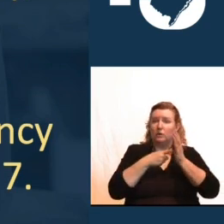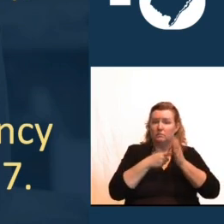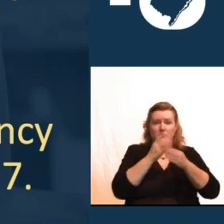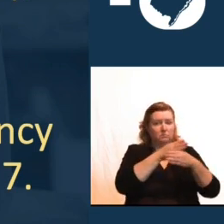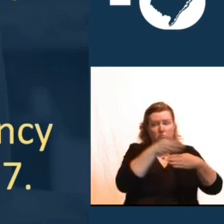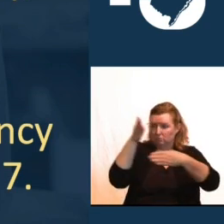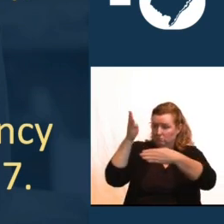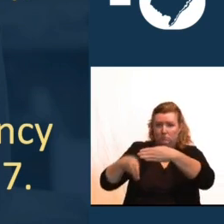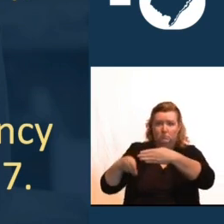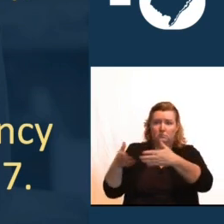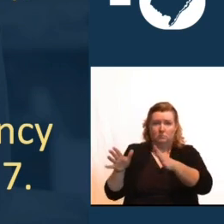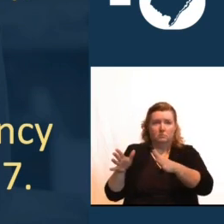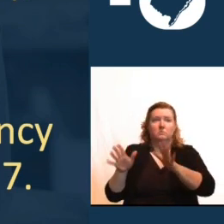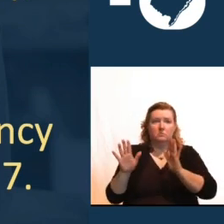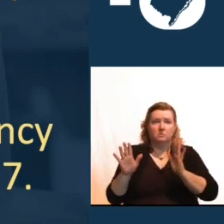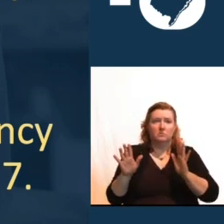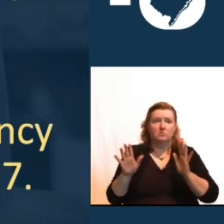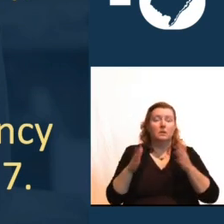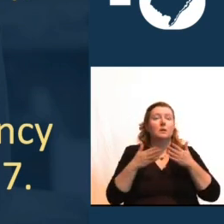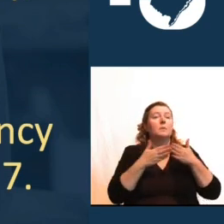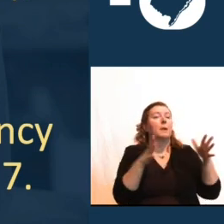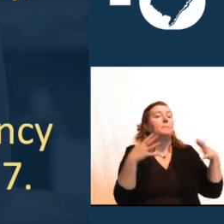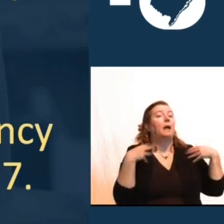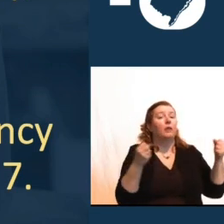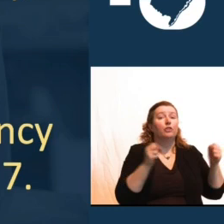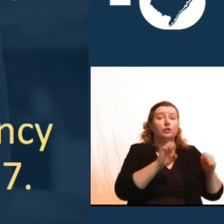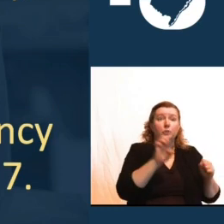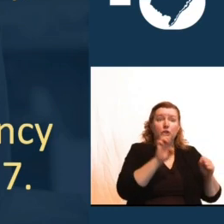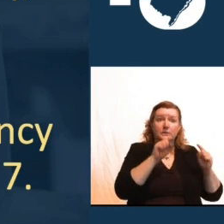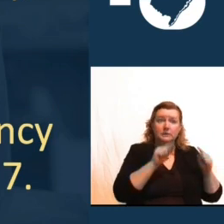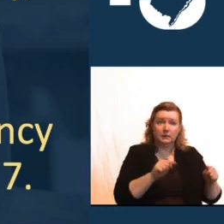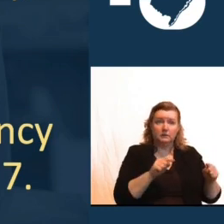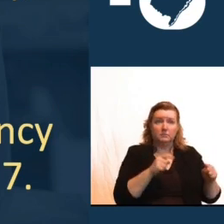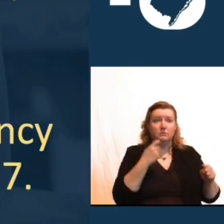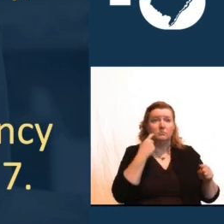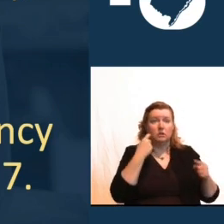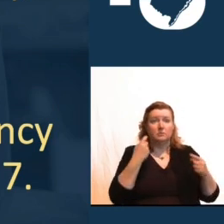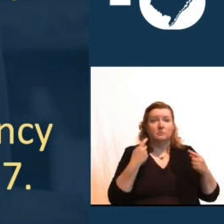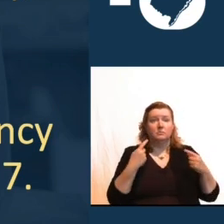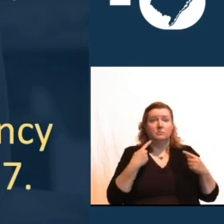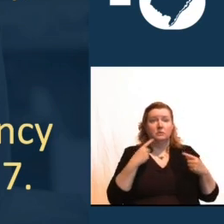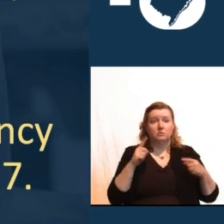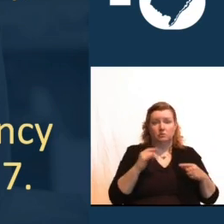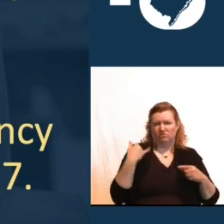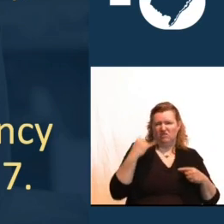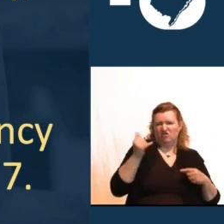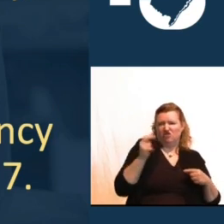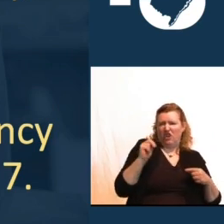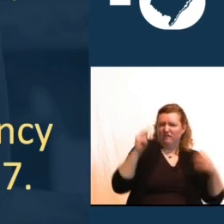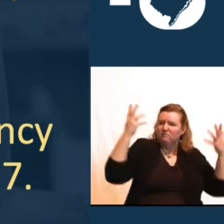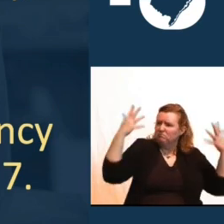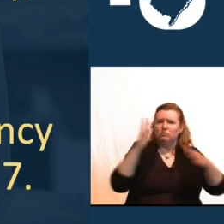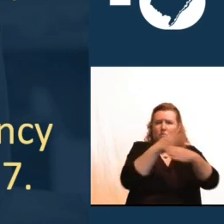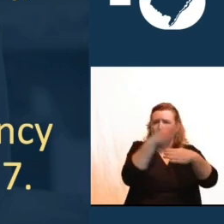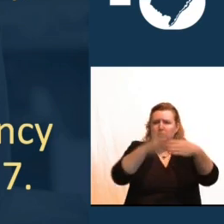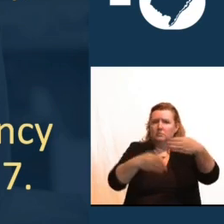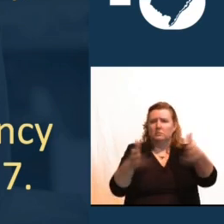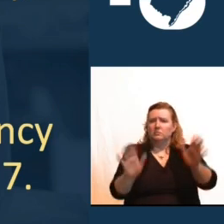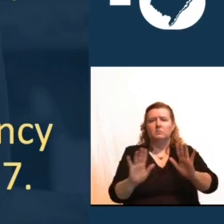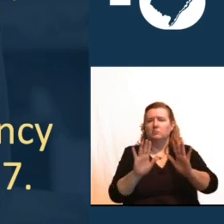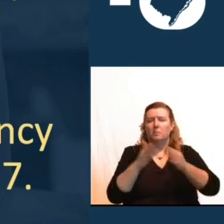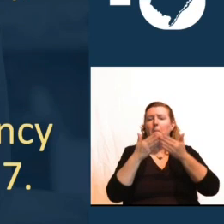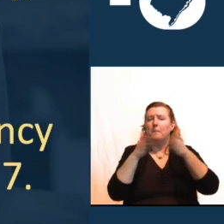its peak. Like today's briefing, this action marks the end of this phase in our war against the